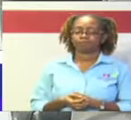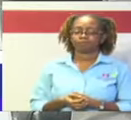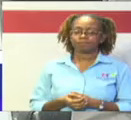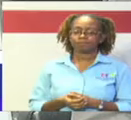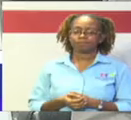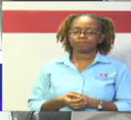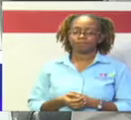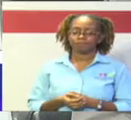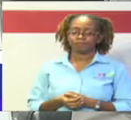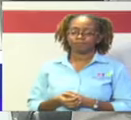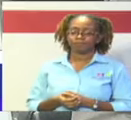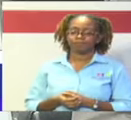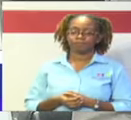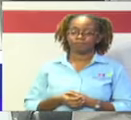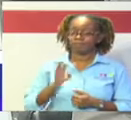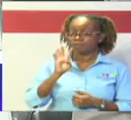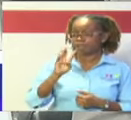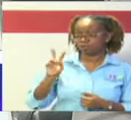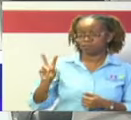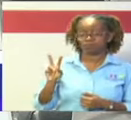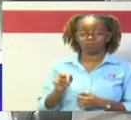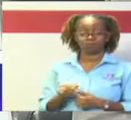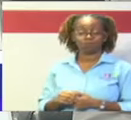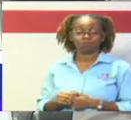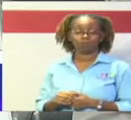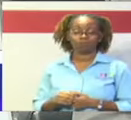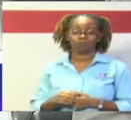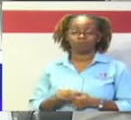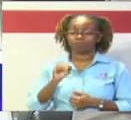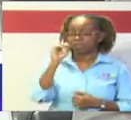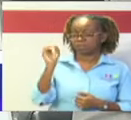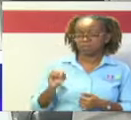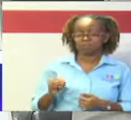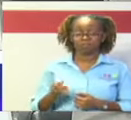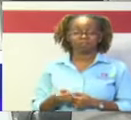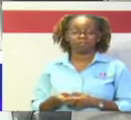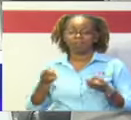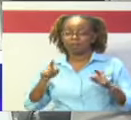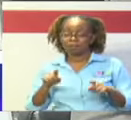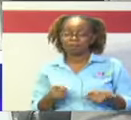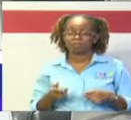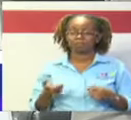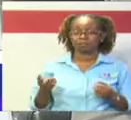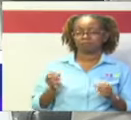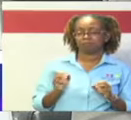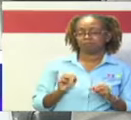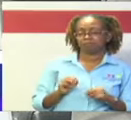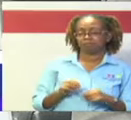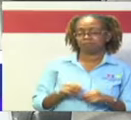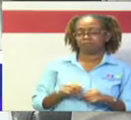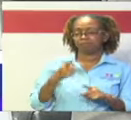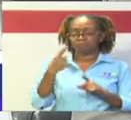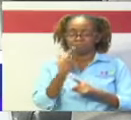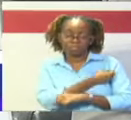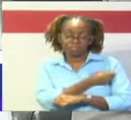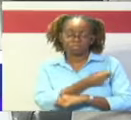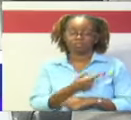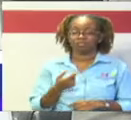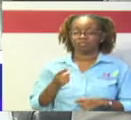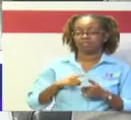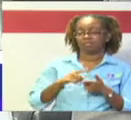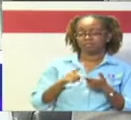likely to have been unvaccinated and then shown up with a positive. So that just gives you an idea, again, of how well the